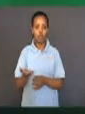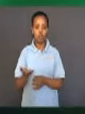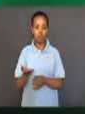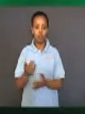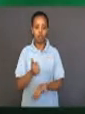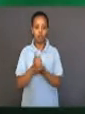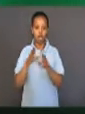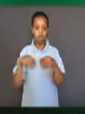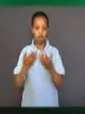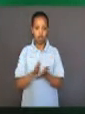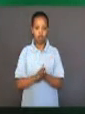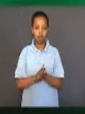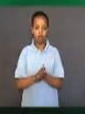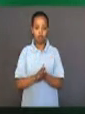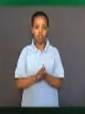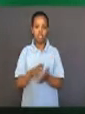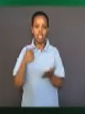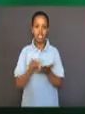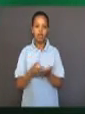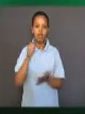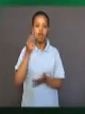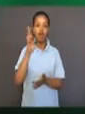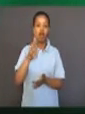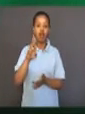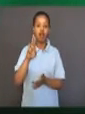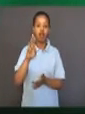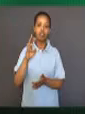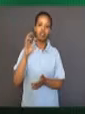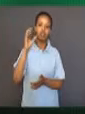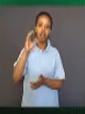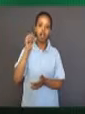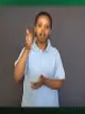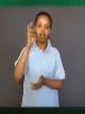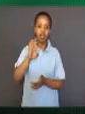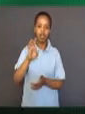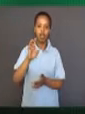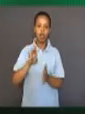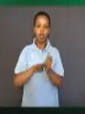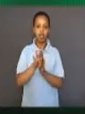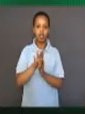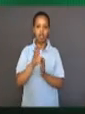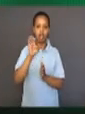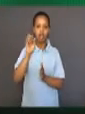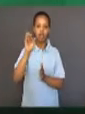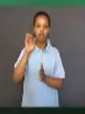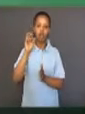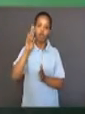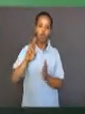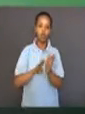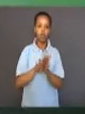are archaebacteria, eubacteria, and eukaryotes.